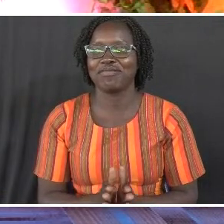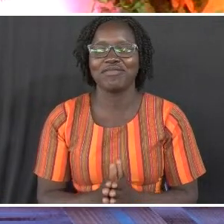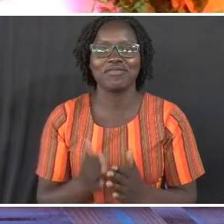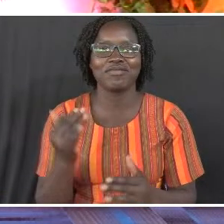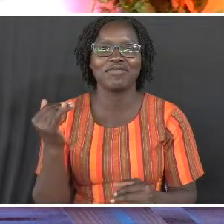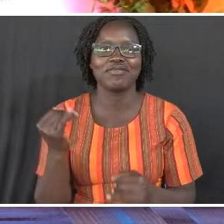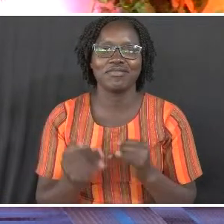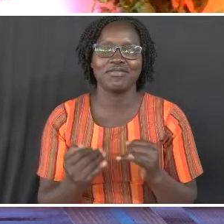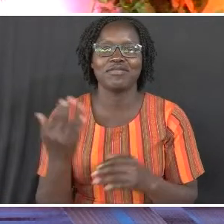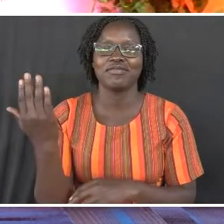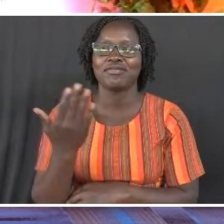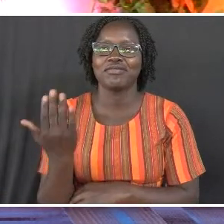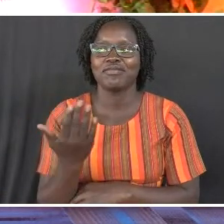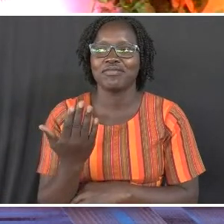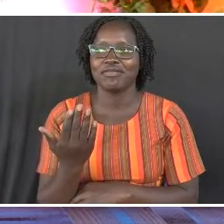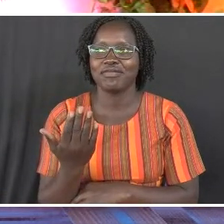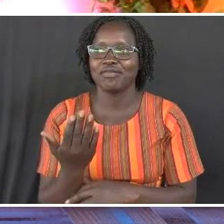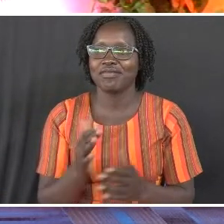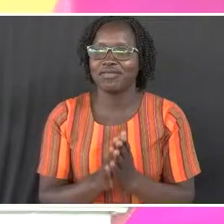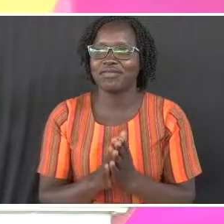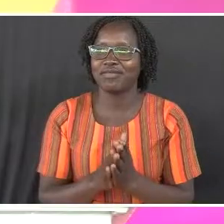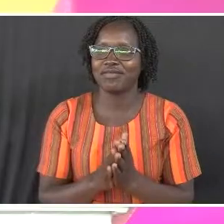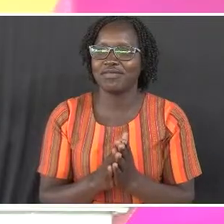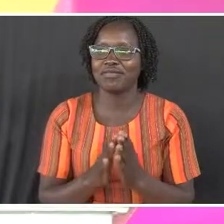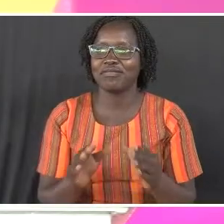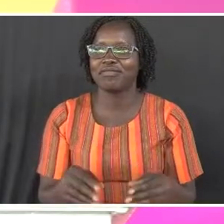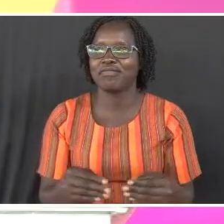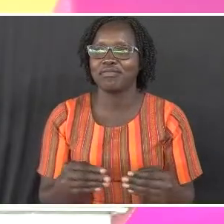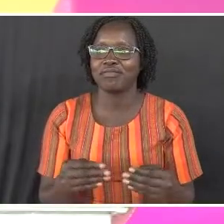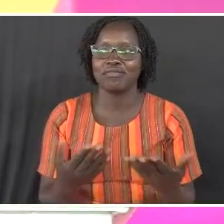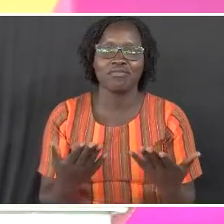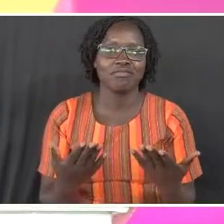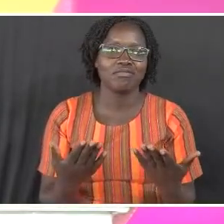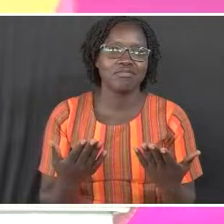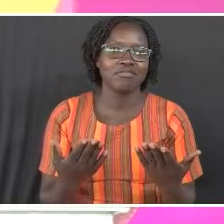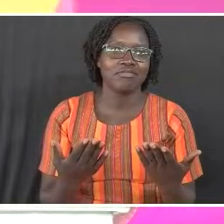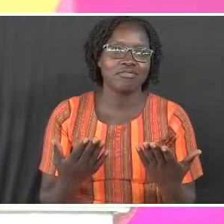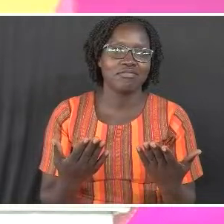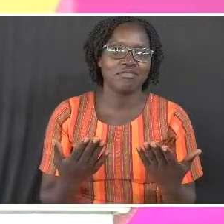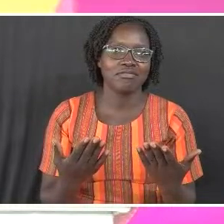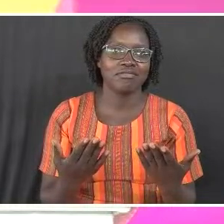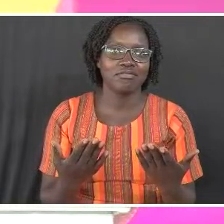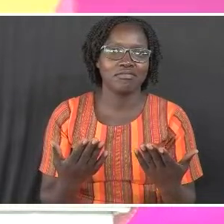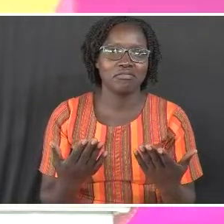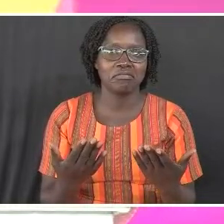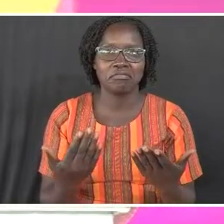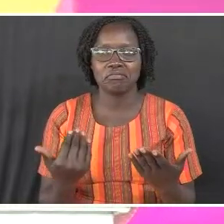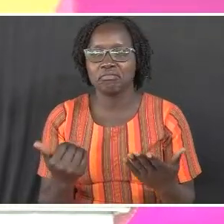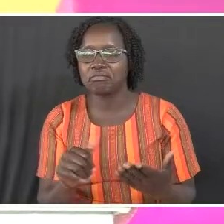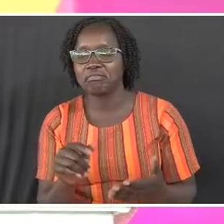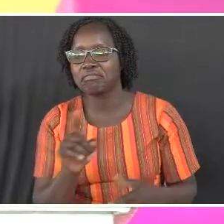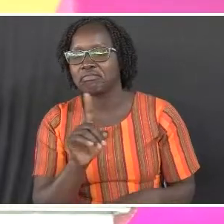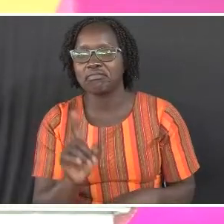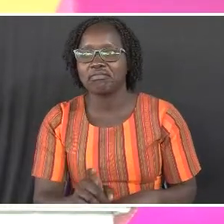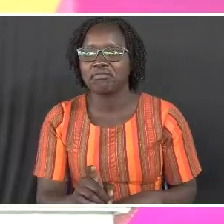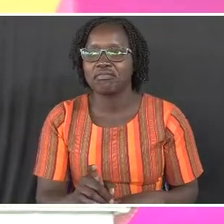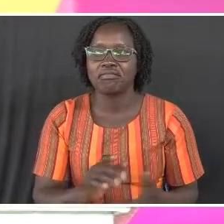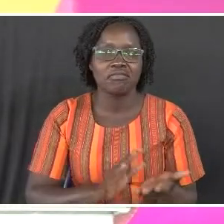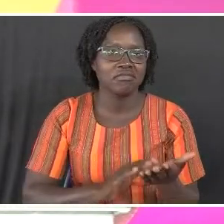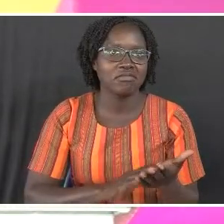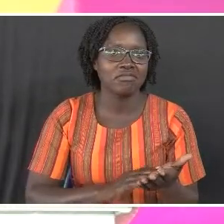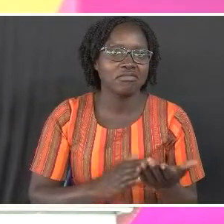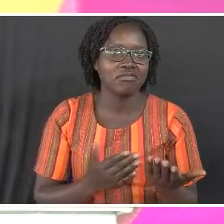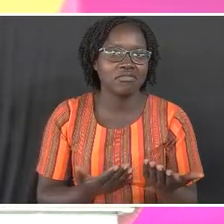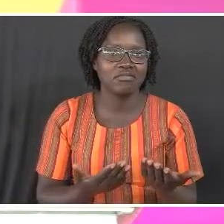to take this opportunity to give, at least if there is anyone who have a question or